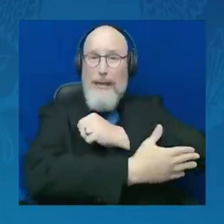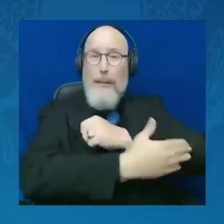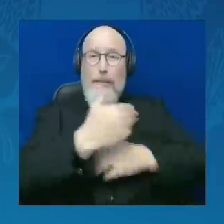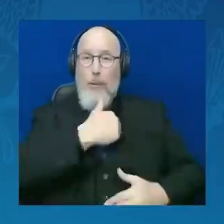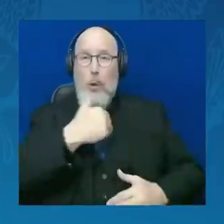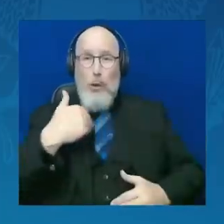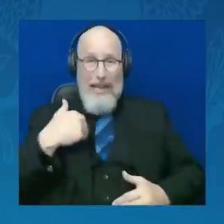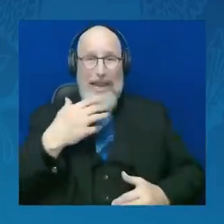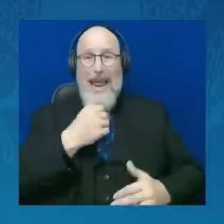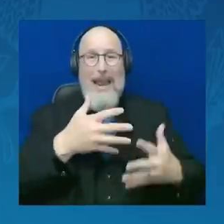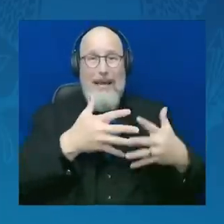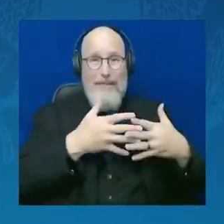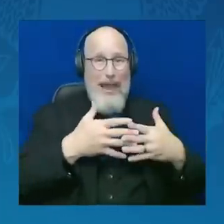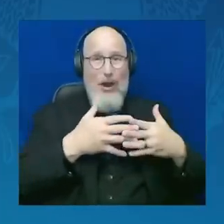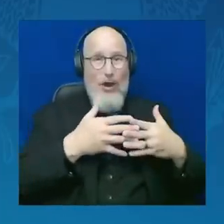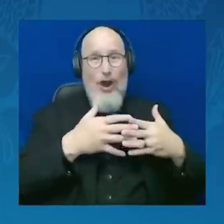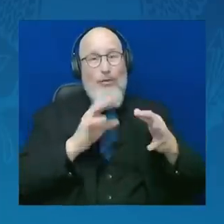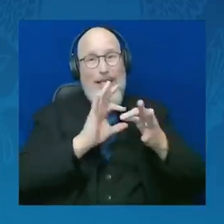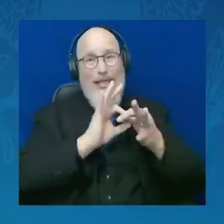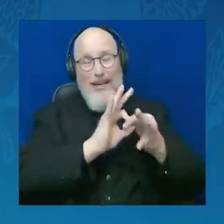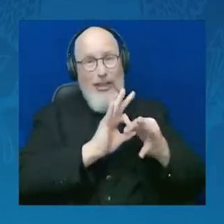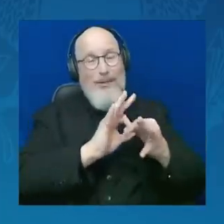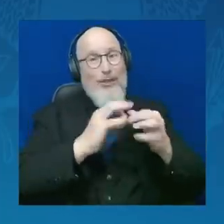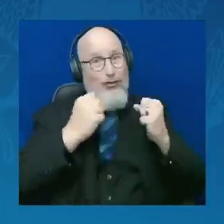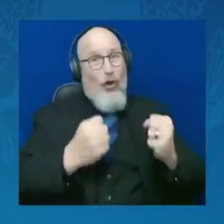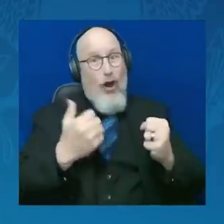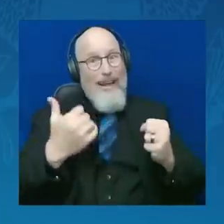strong right now, the strongest perhaps ever in history.